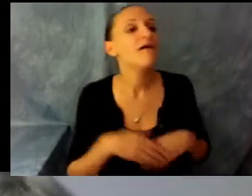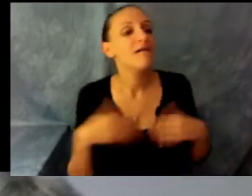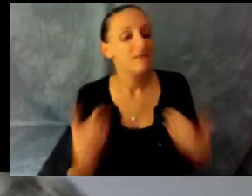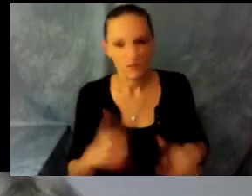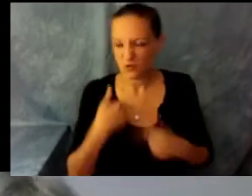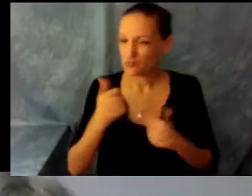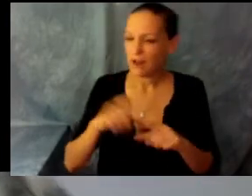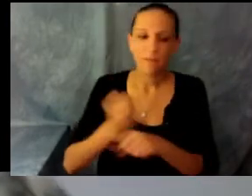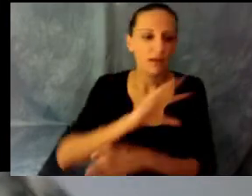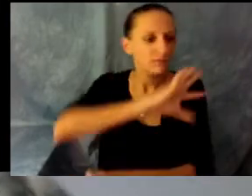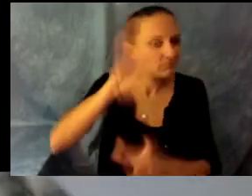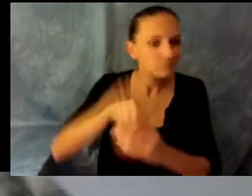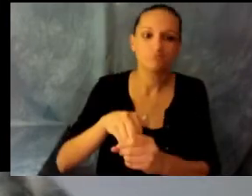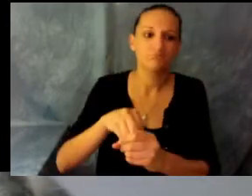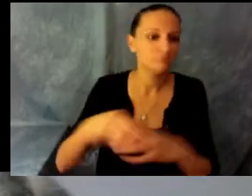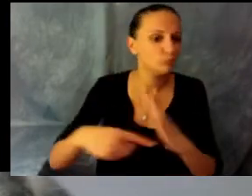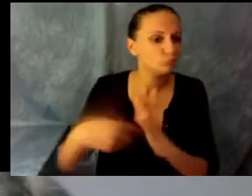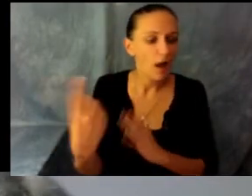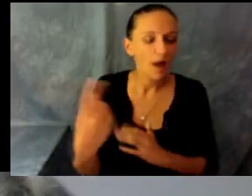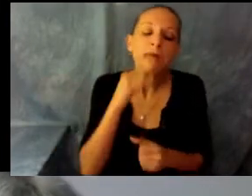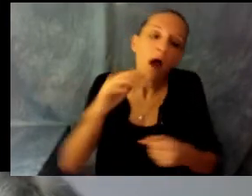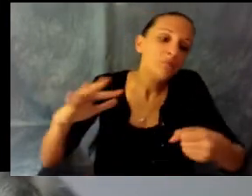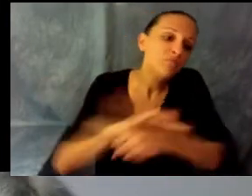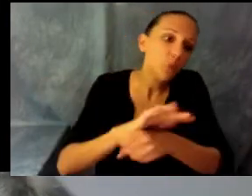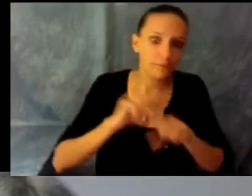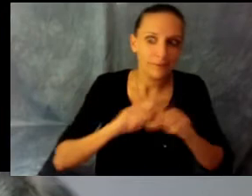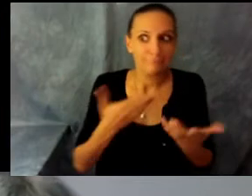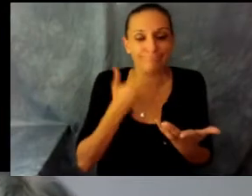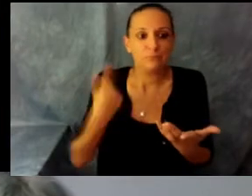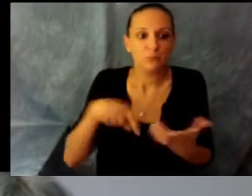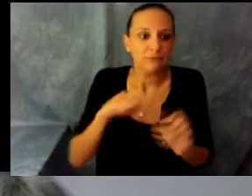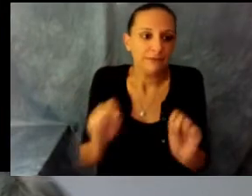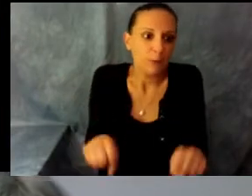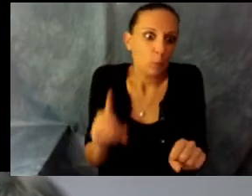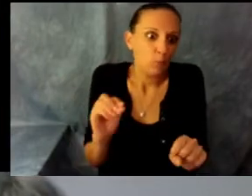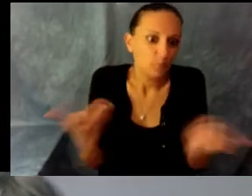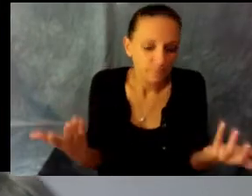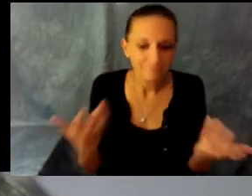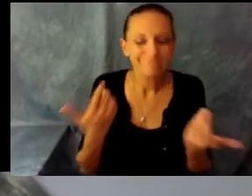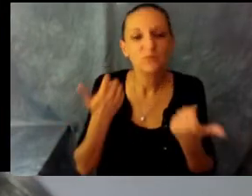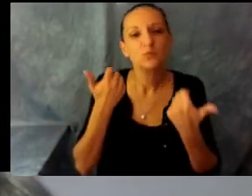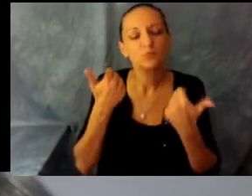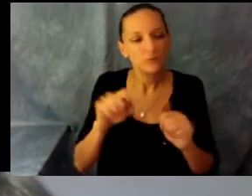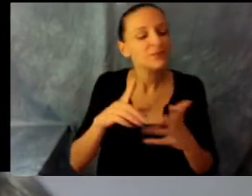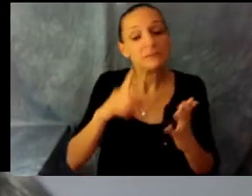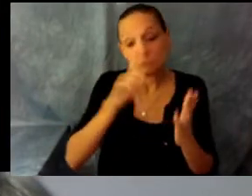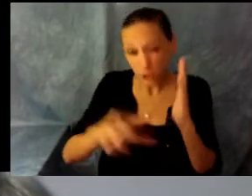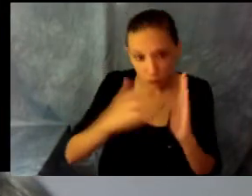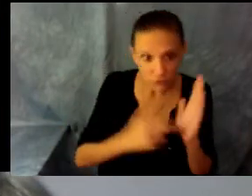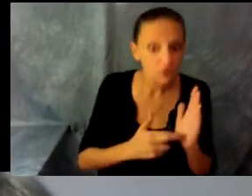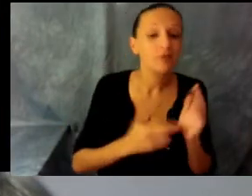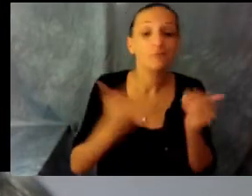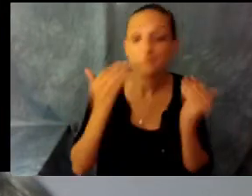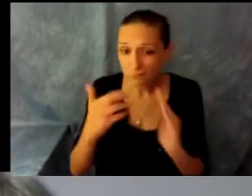one-stop shop. It's not fully, but as best we can do. It's try to check your registration, get registered, and then